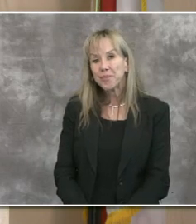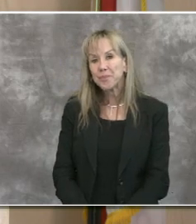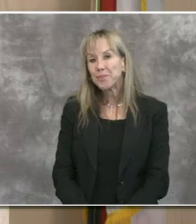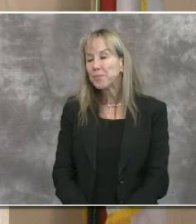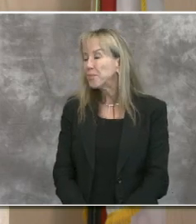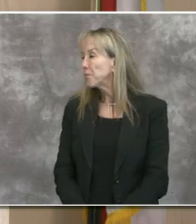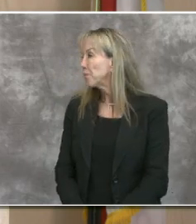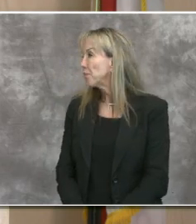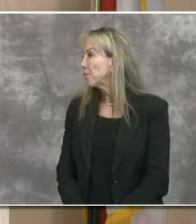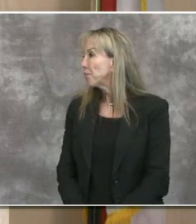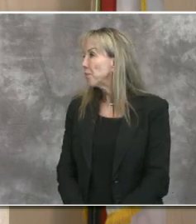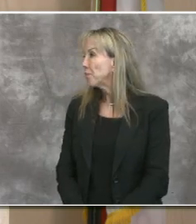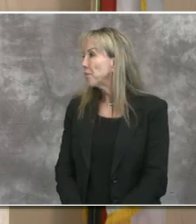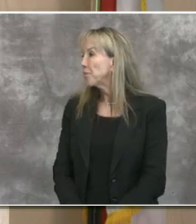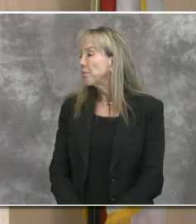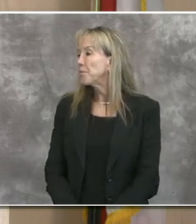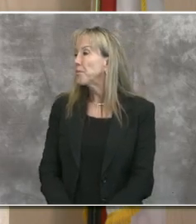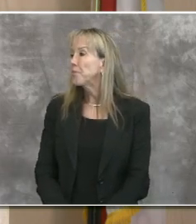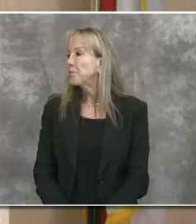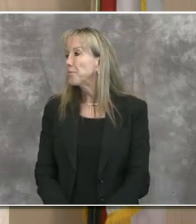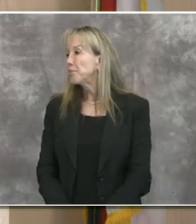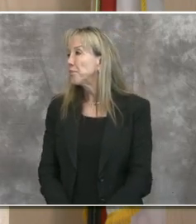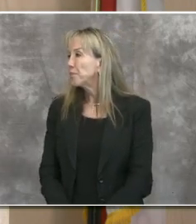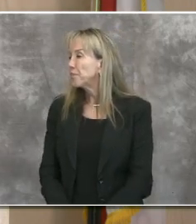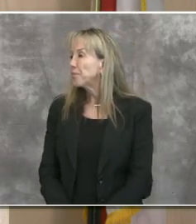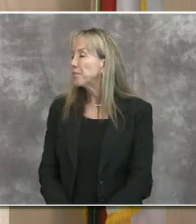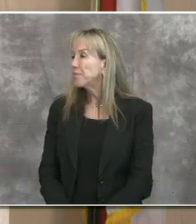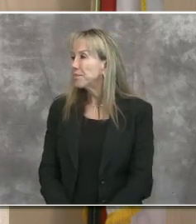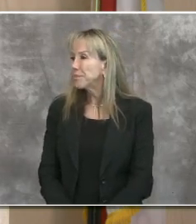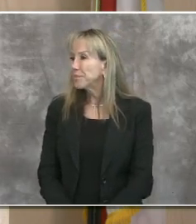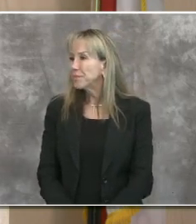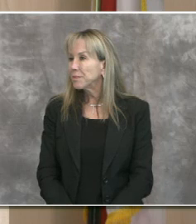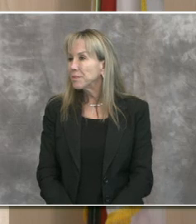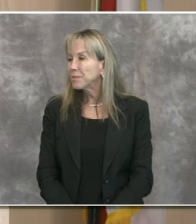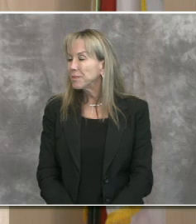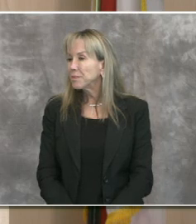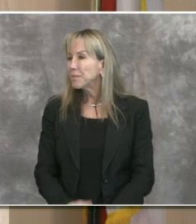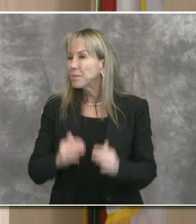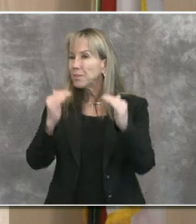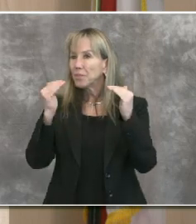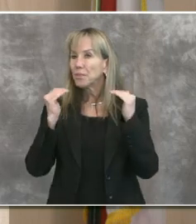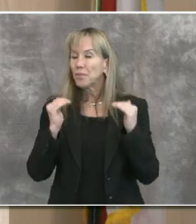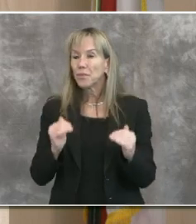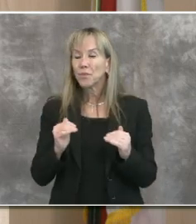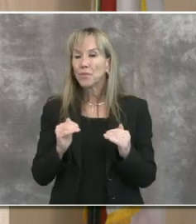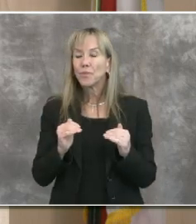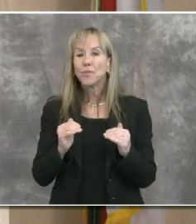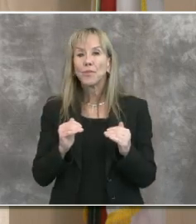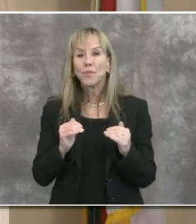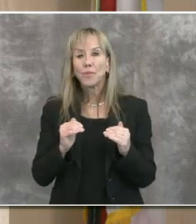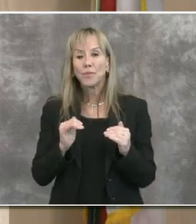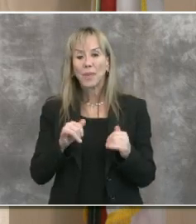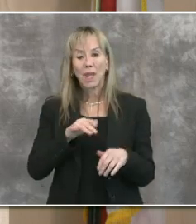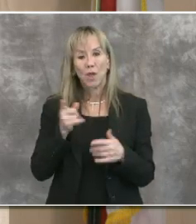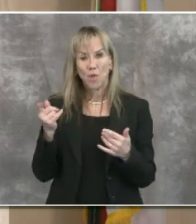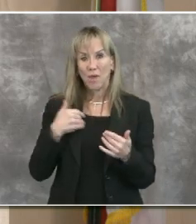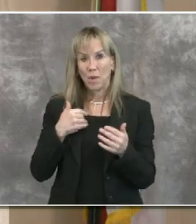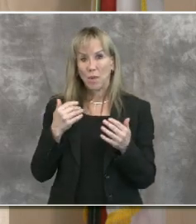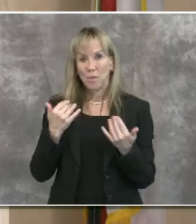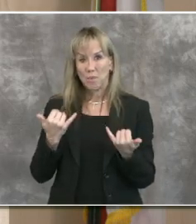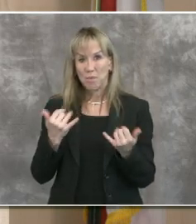Okay, let's see if we can move on to, this is related to the board meeting this